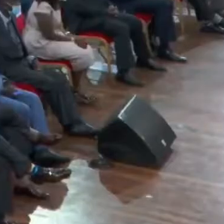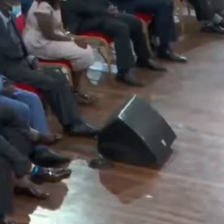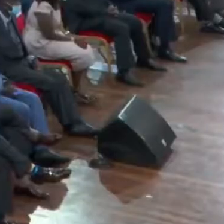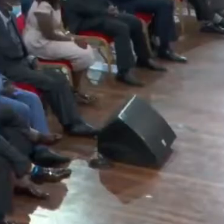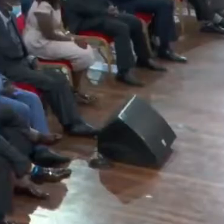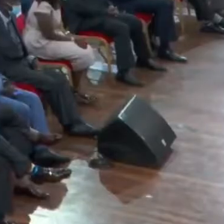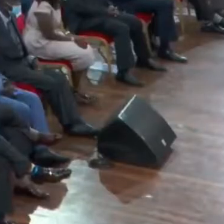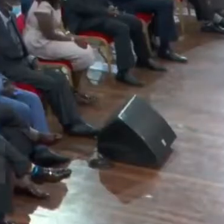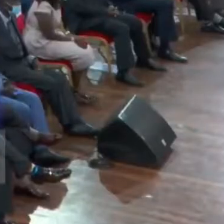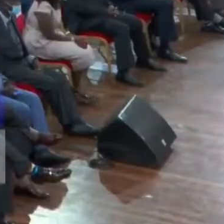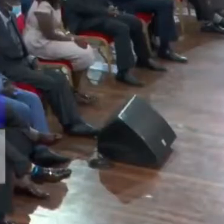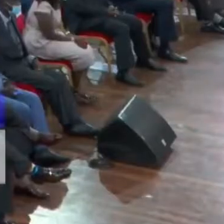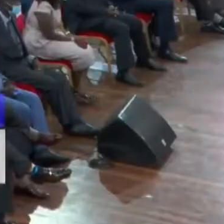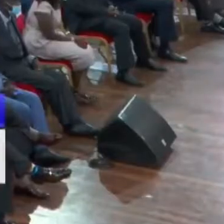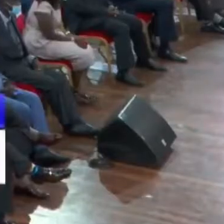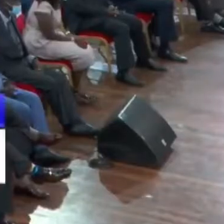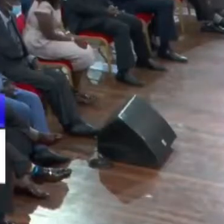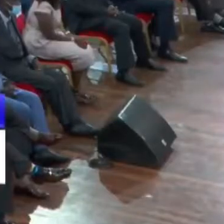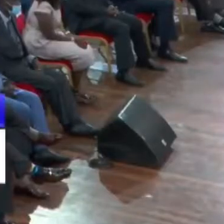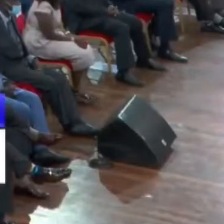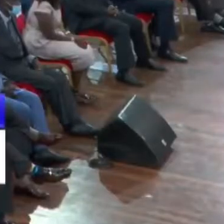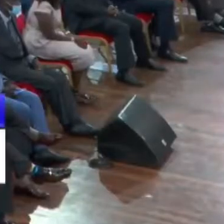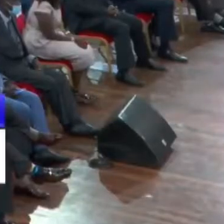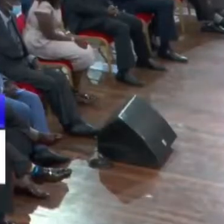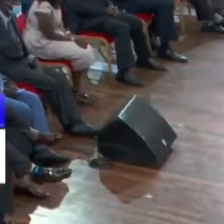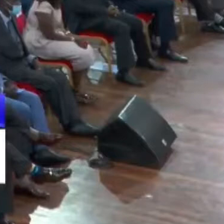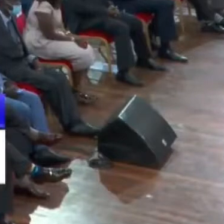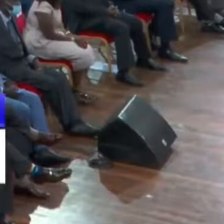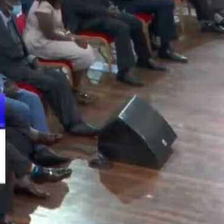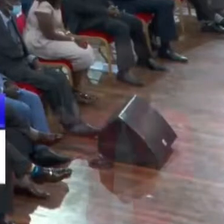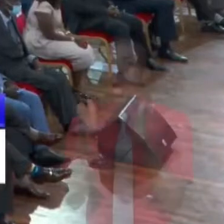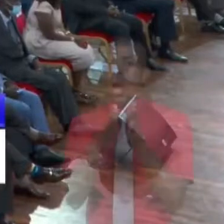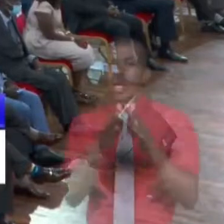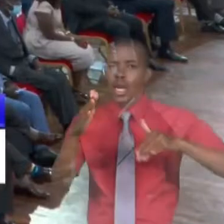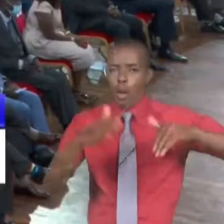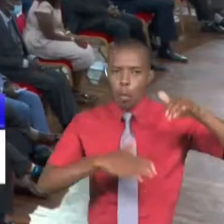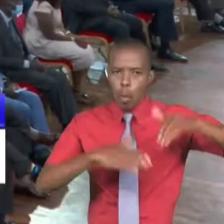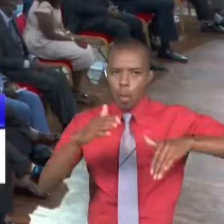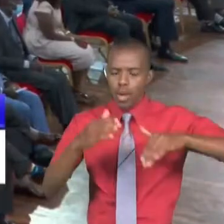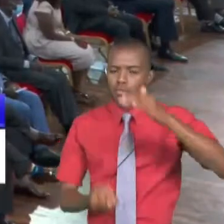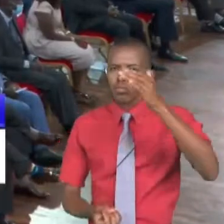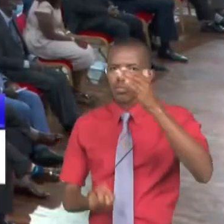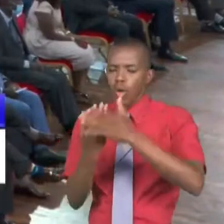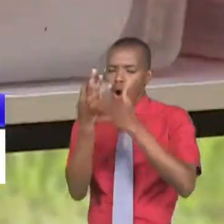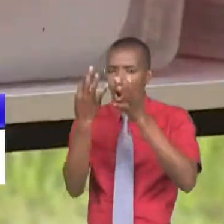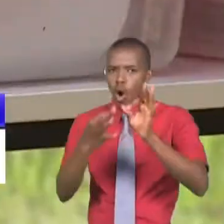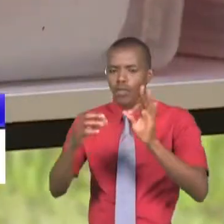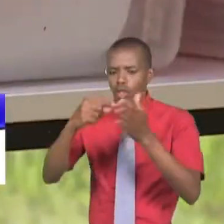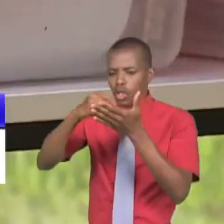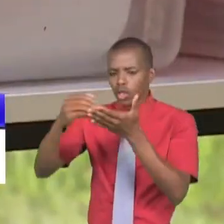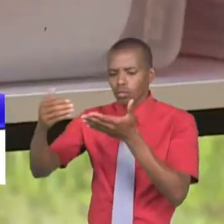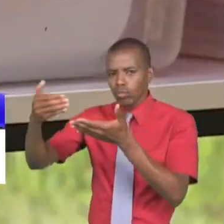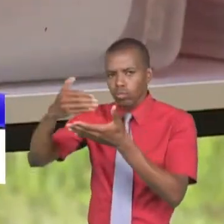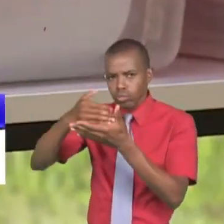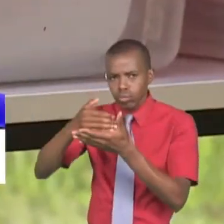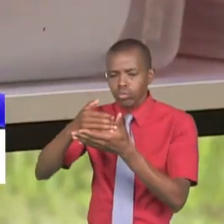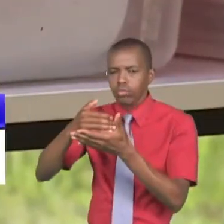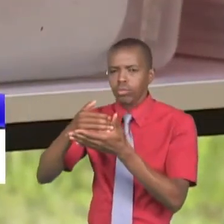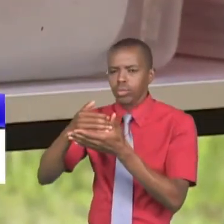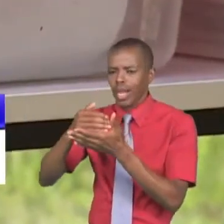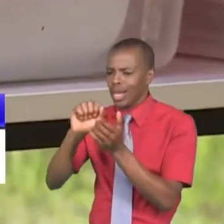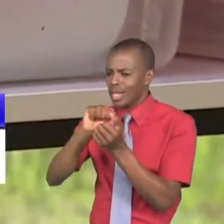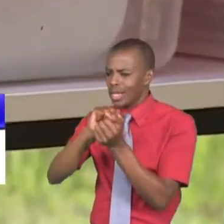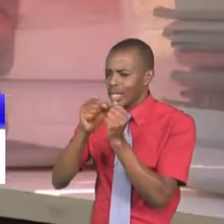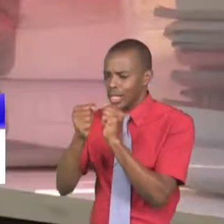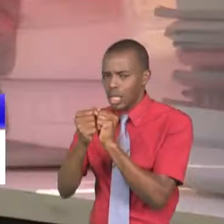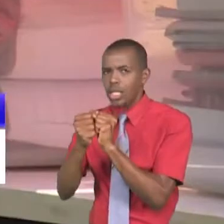Between the official launch of the BBI report to the public at the Bomas of Kenya and the launch of the official collection of signatures, there appear to be changes to